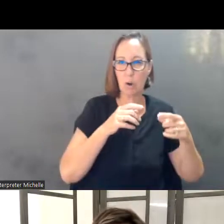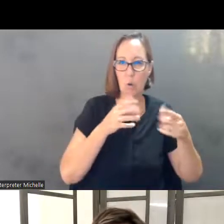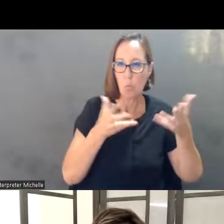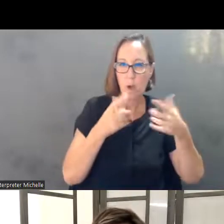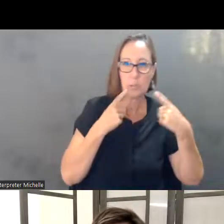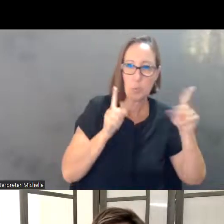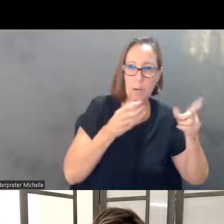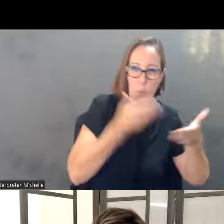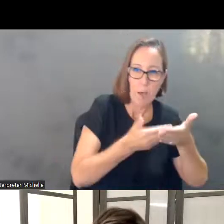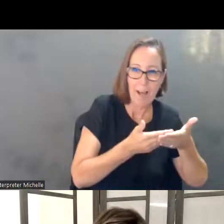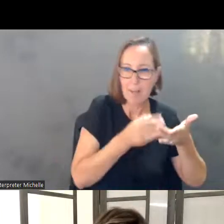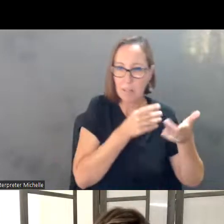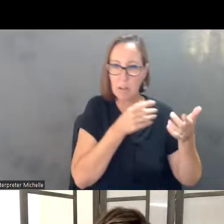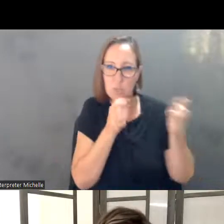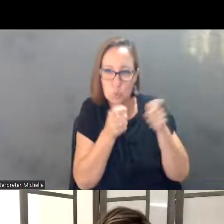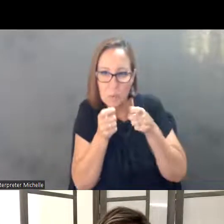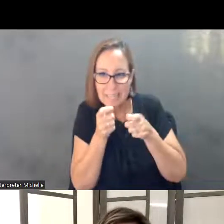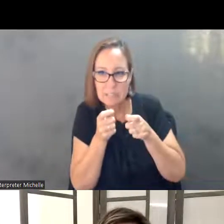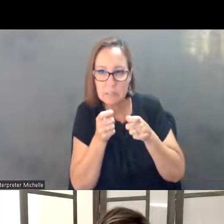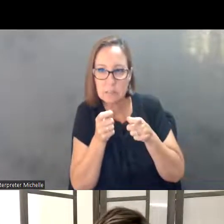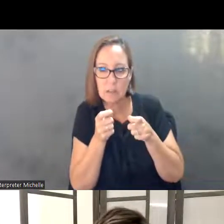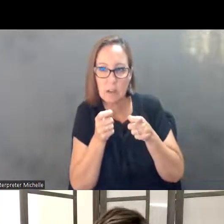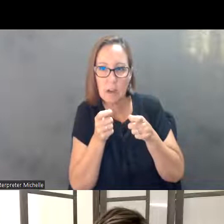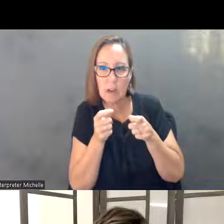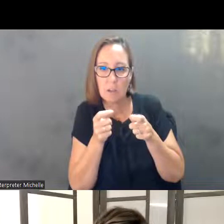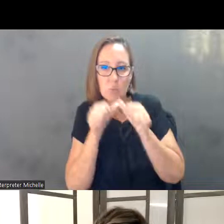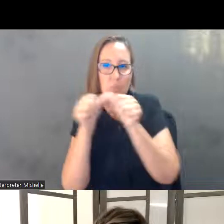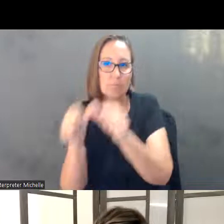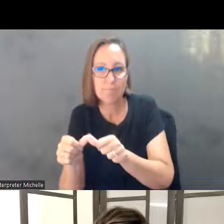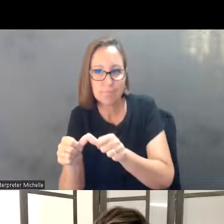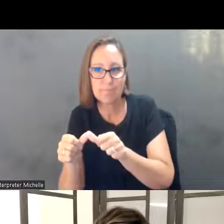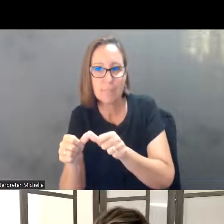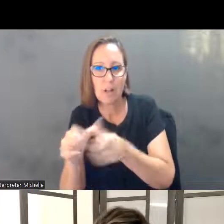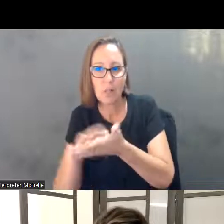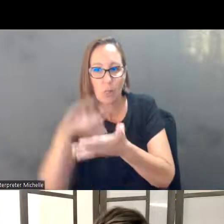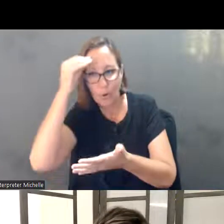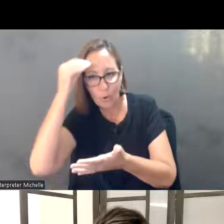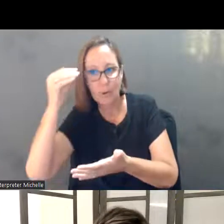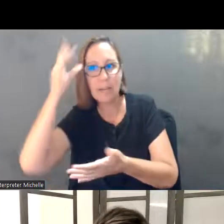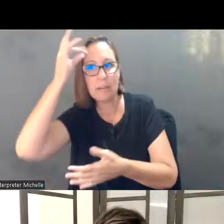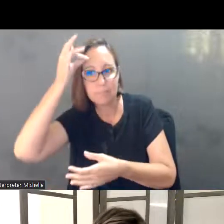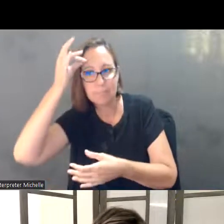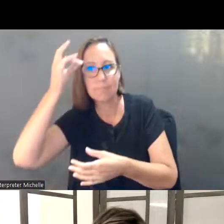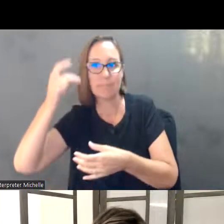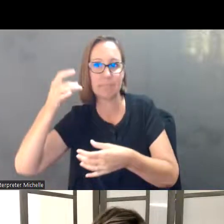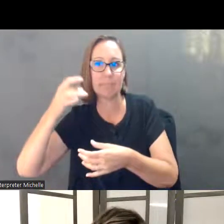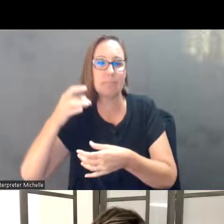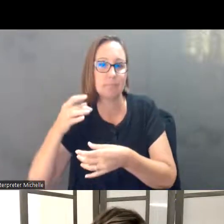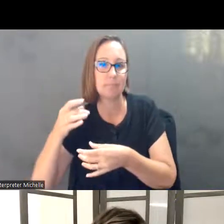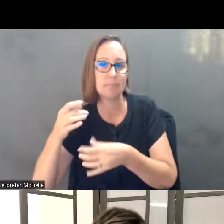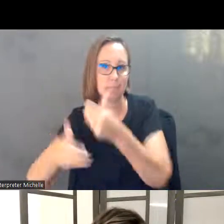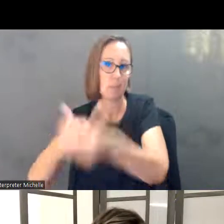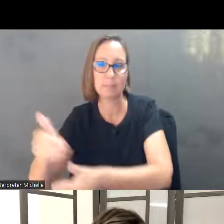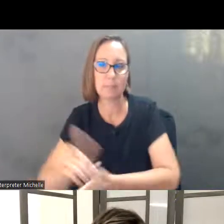and what needs to be tweaked and refined as we think about sustainability via the Learning Institute. Next slide,